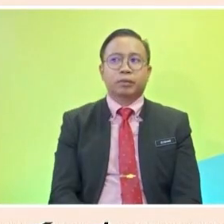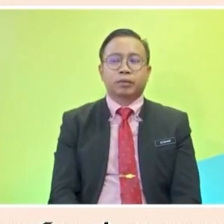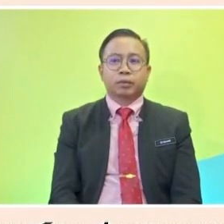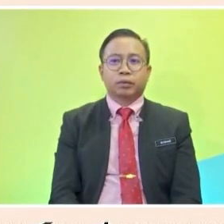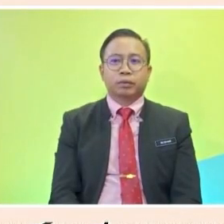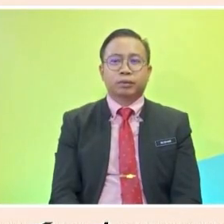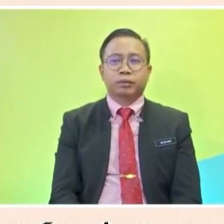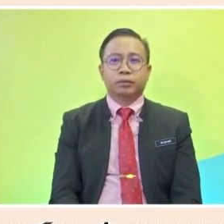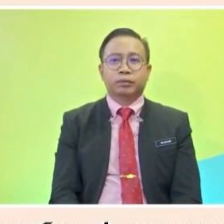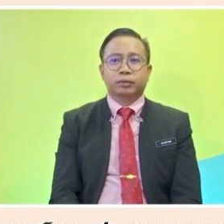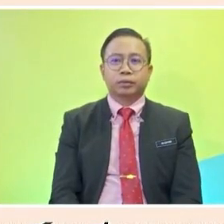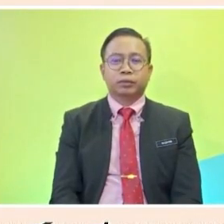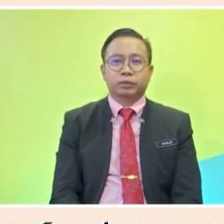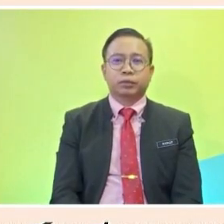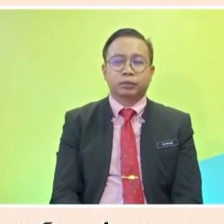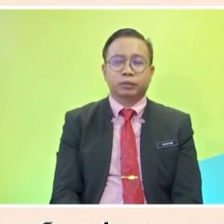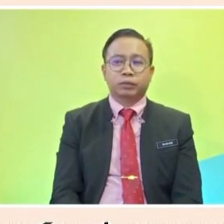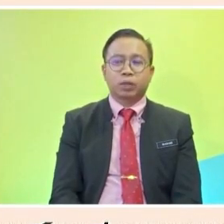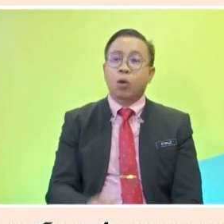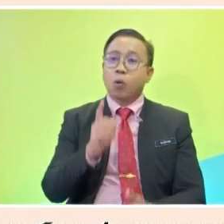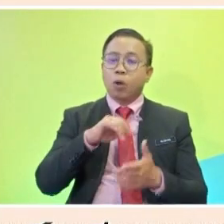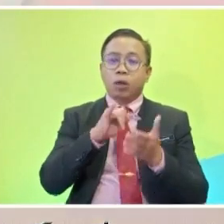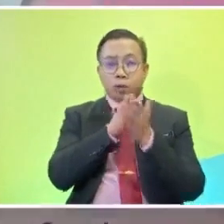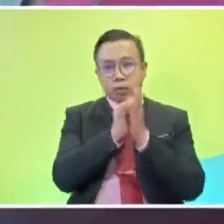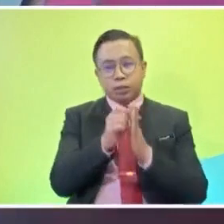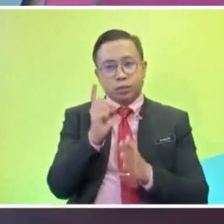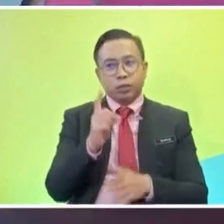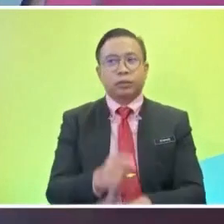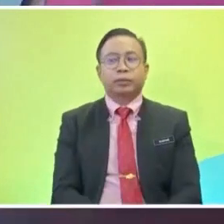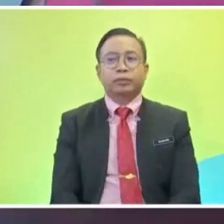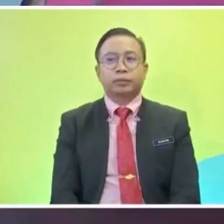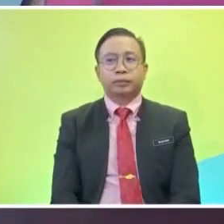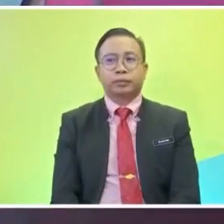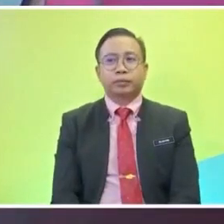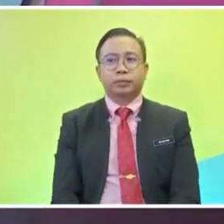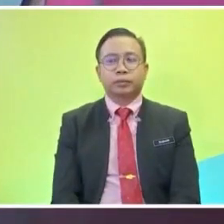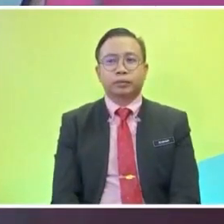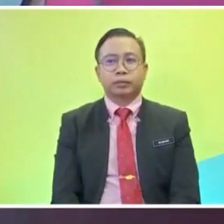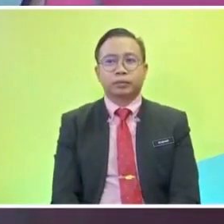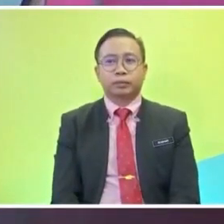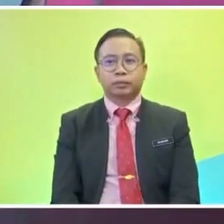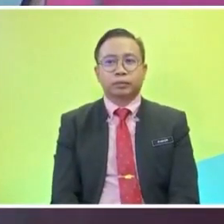tiao, huh? Not kway tiao. Okay, what about this one? What about this one? Okay. Iris, Iris,